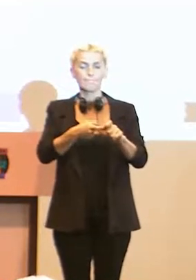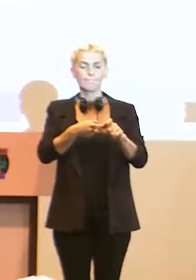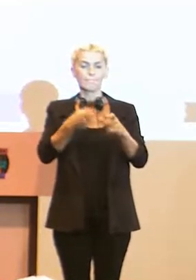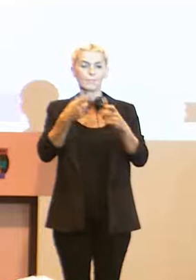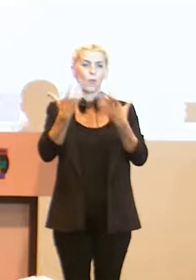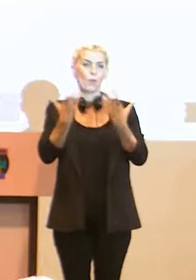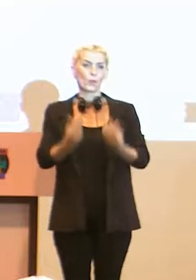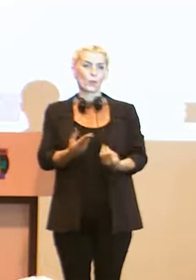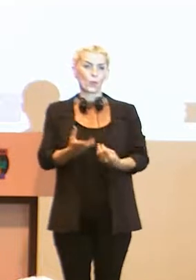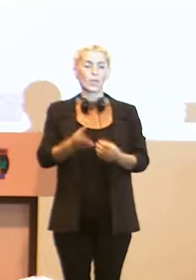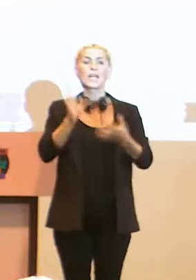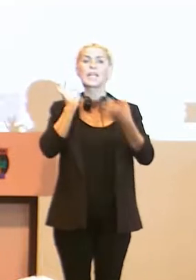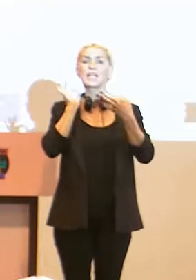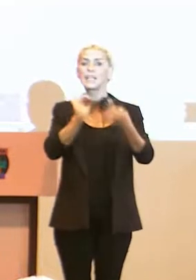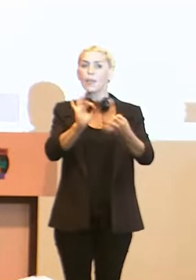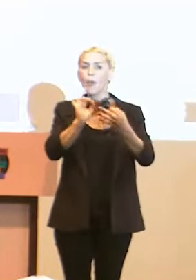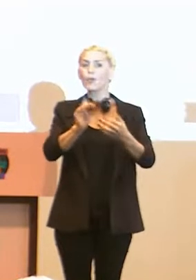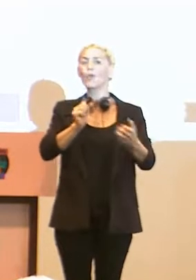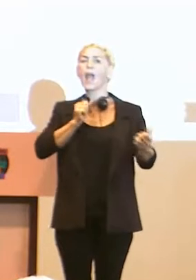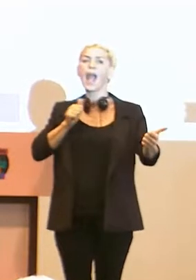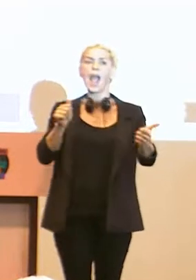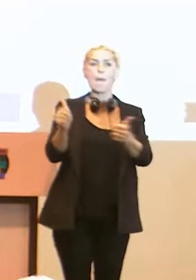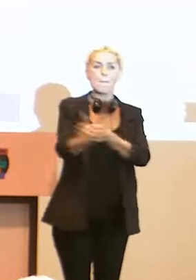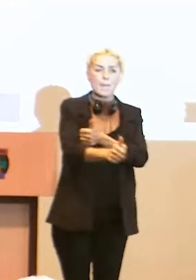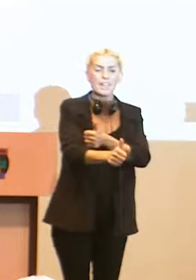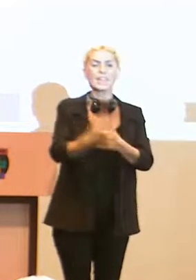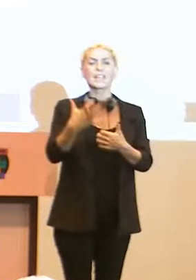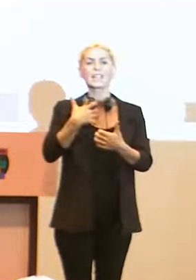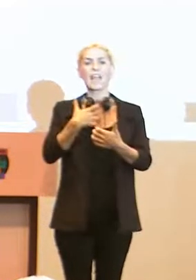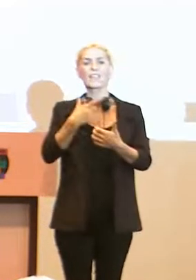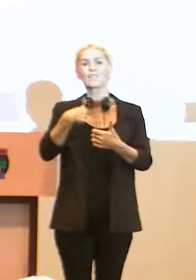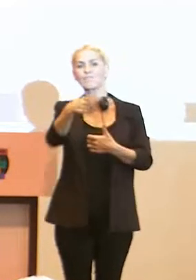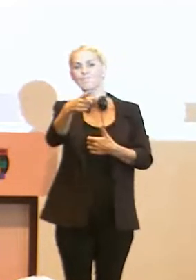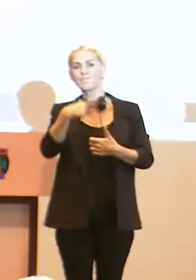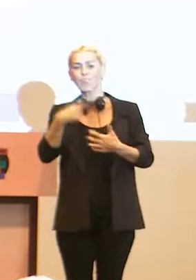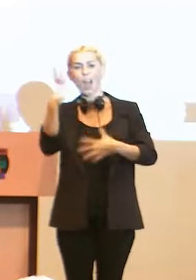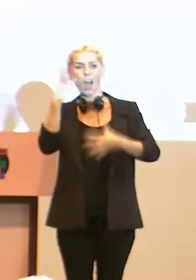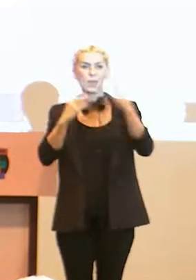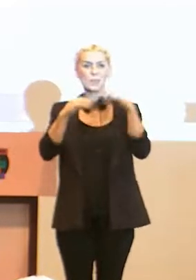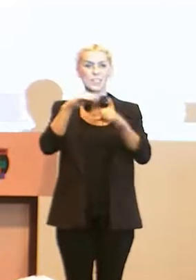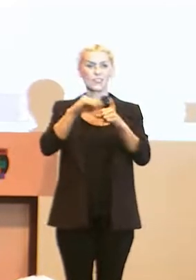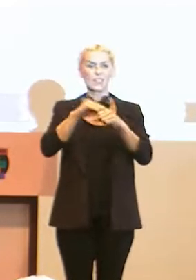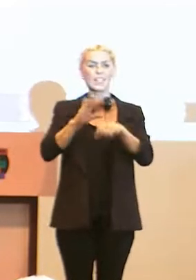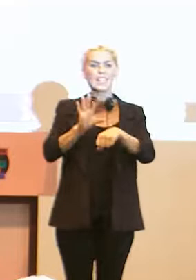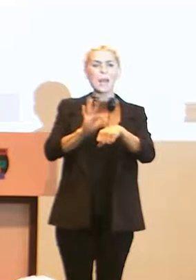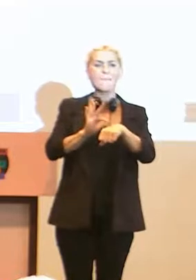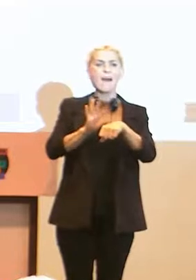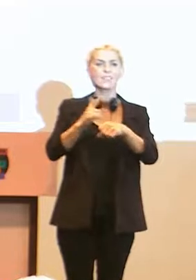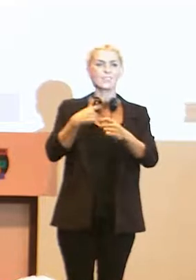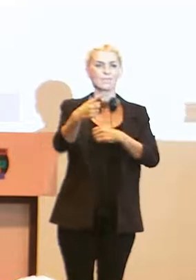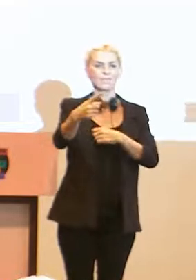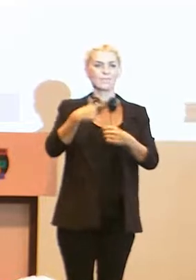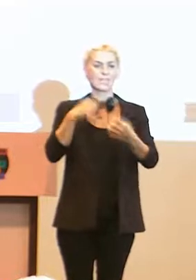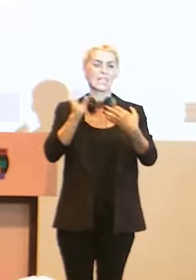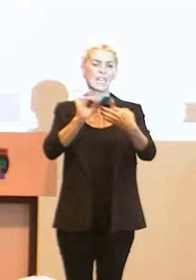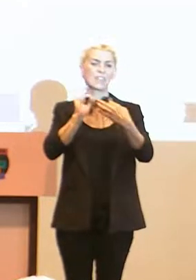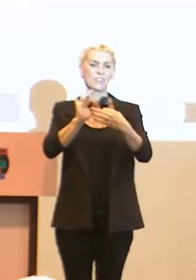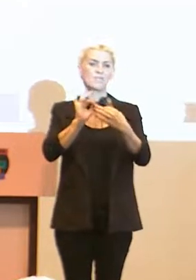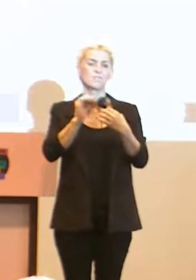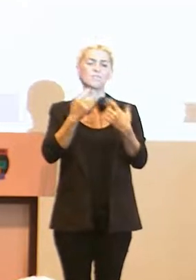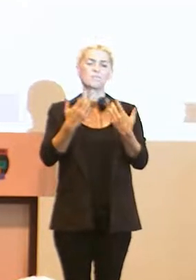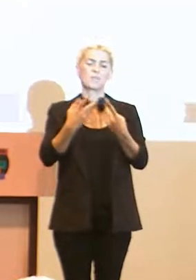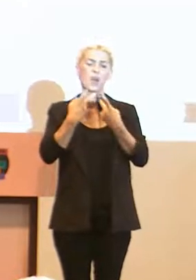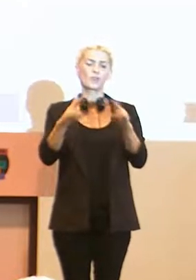we haven't asked before and it also further encourages dialogue empathy and mutual understanding